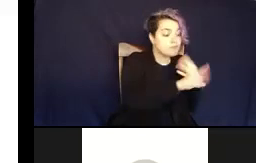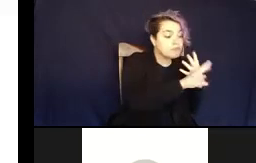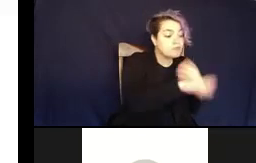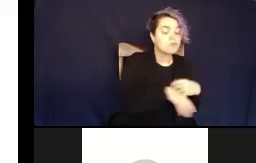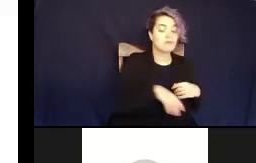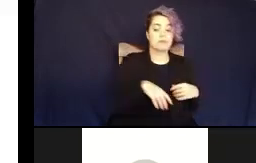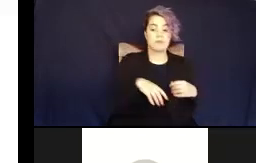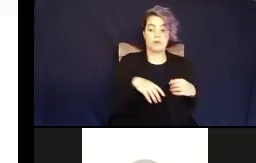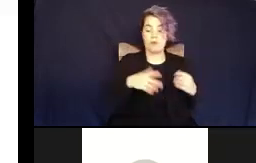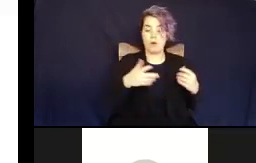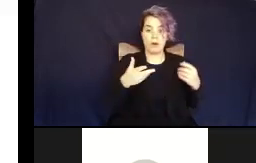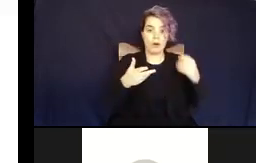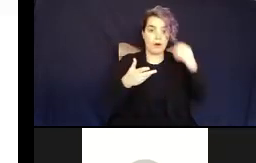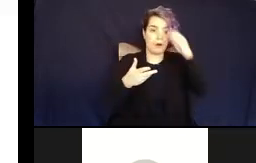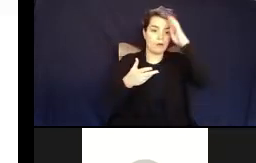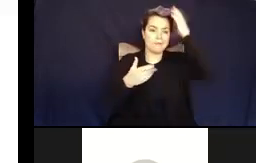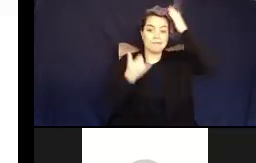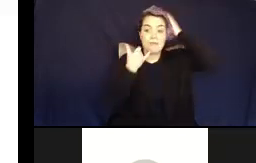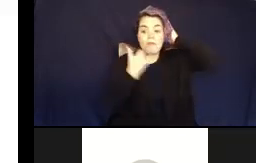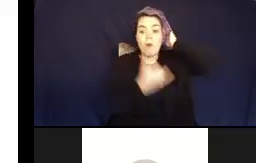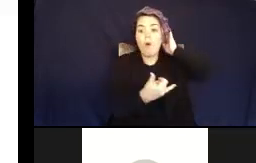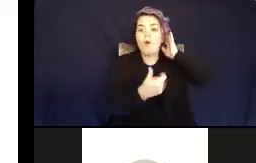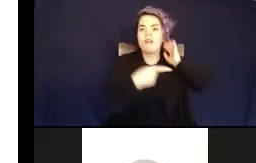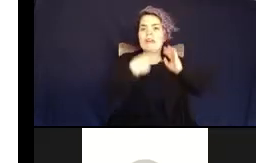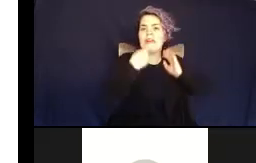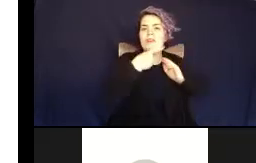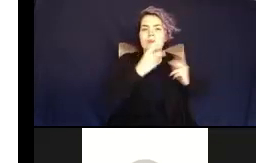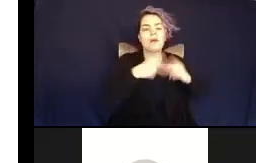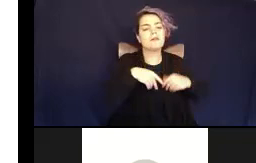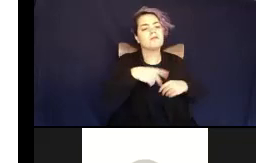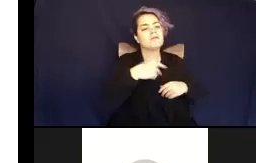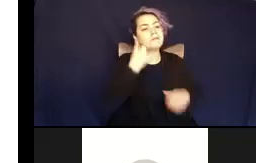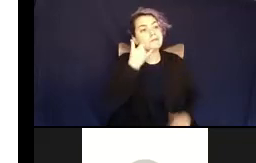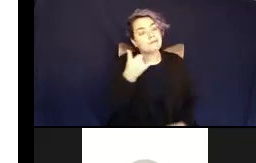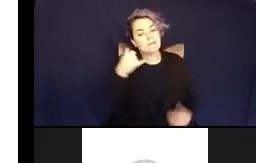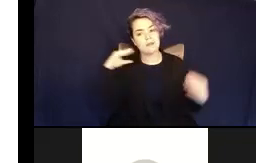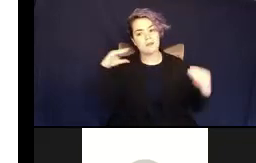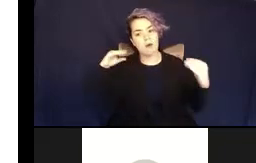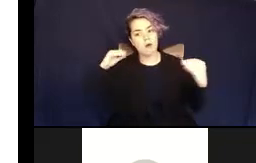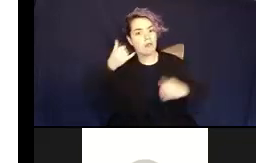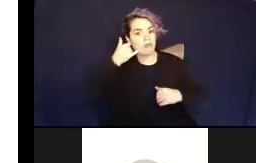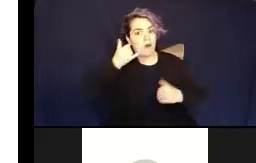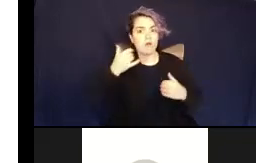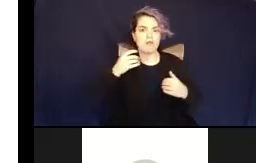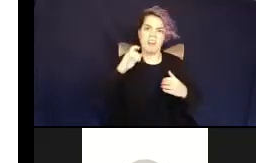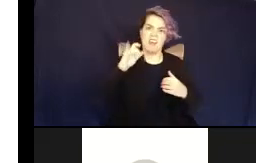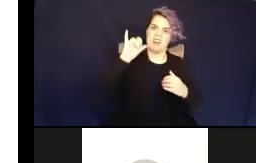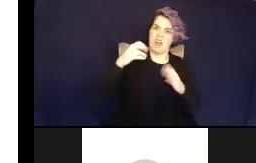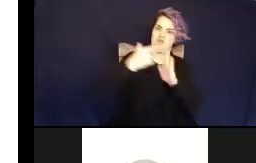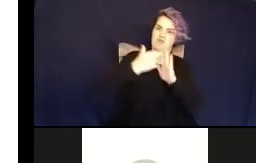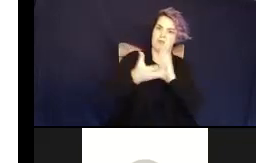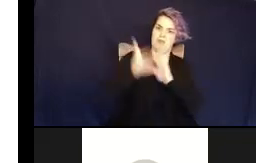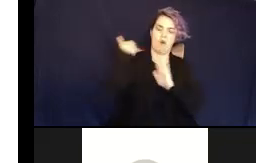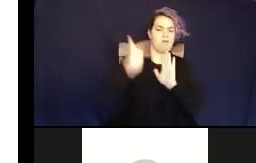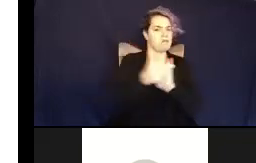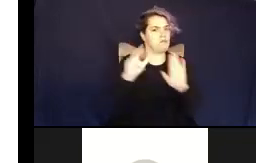video system or a phone even, were lifted. So, you could bill for